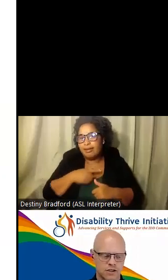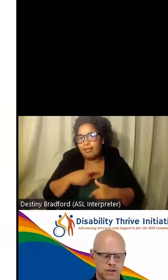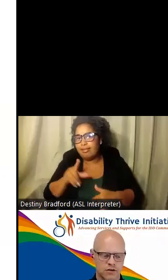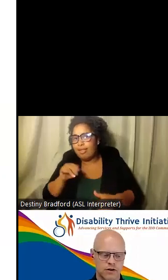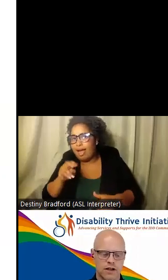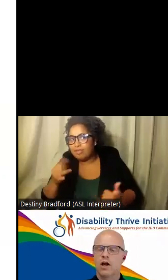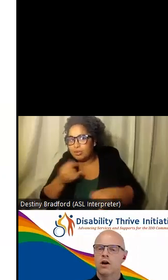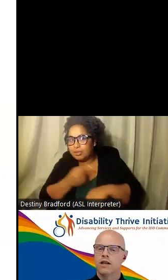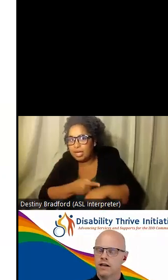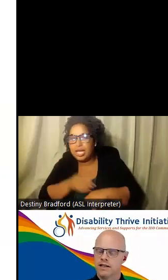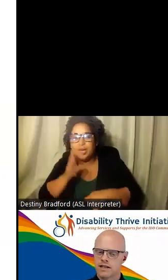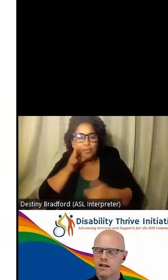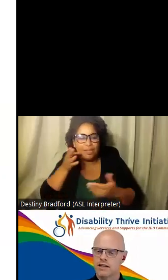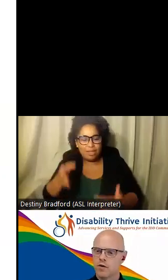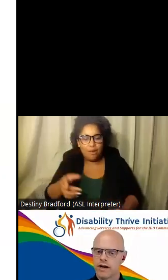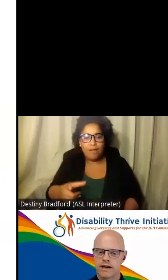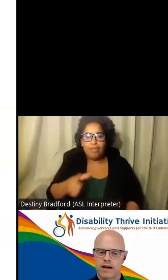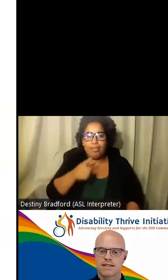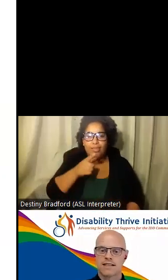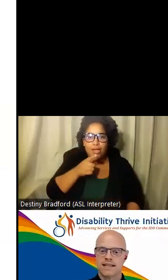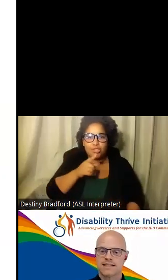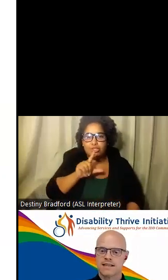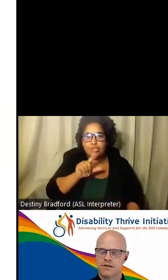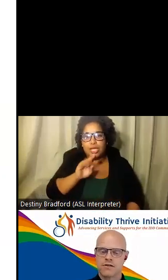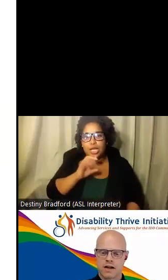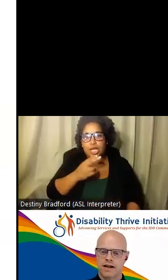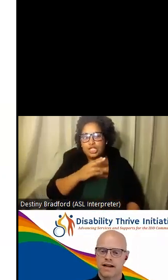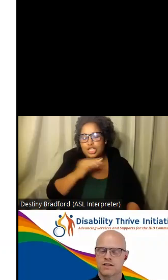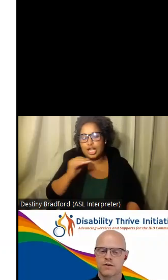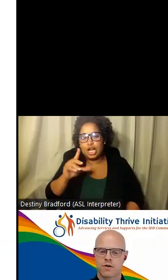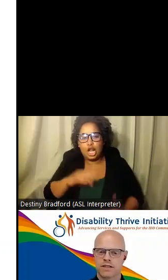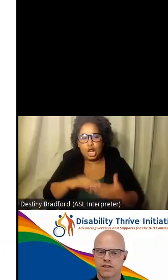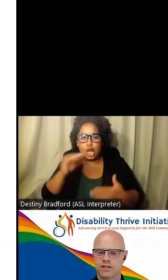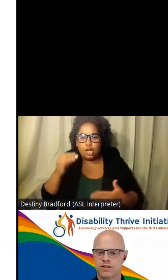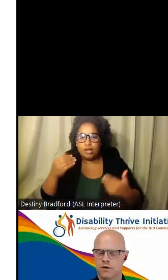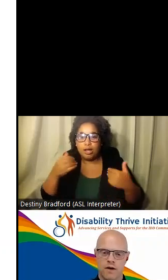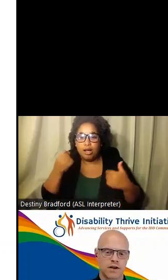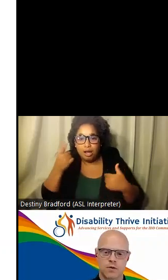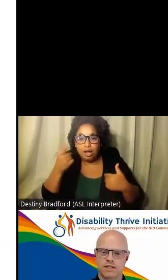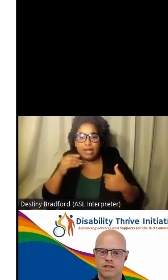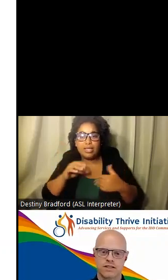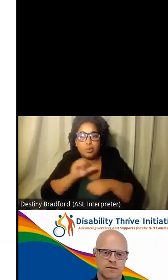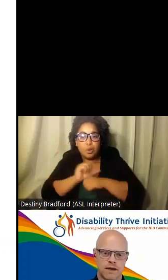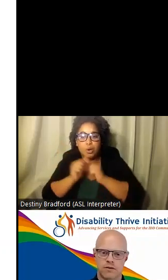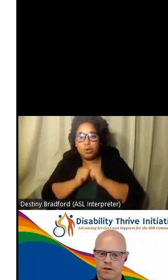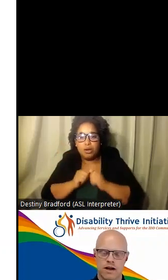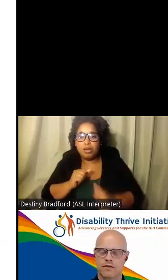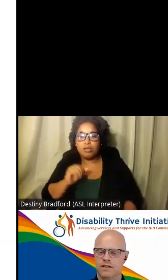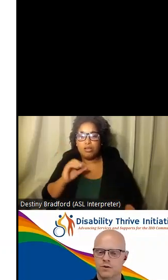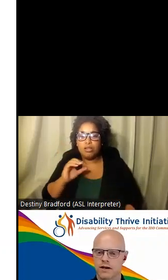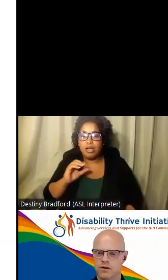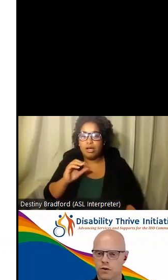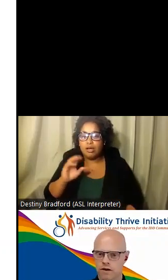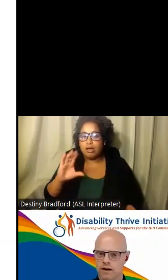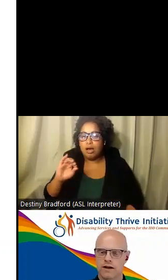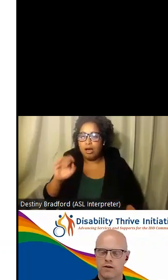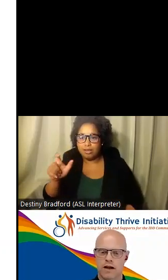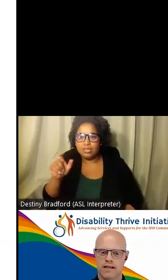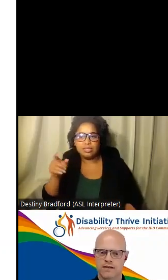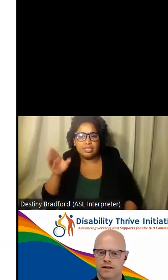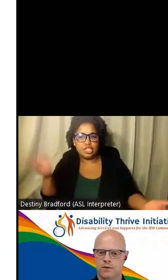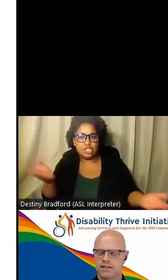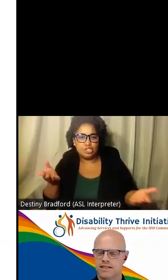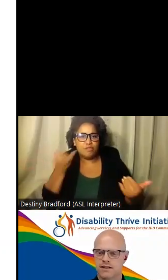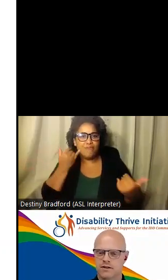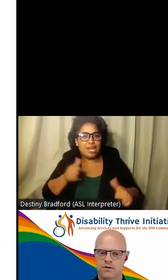at the Lunch and Learn. His colleague Ryan Cox is here answering questions. So if you have any questions about how things went in New York,